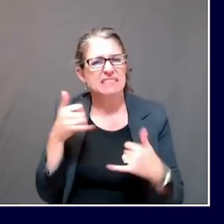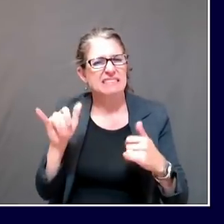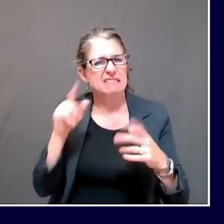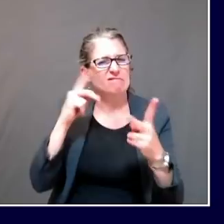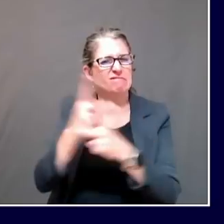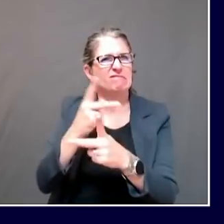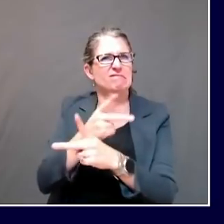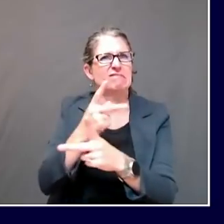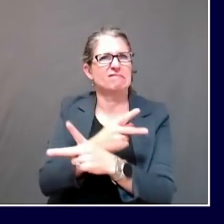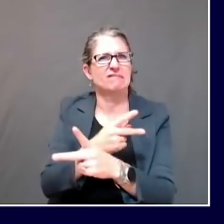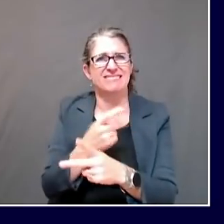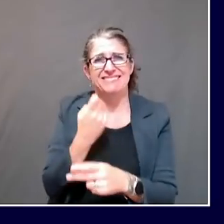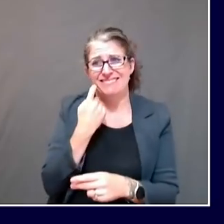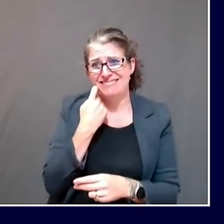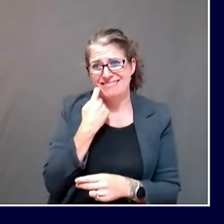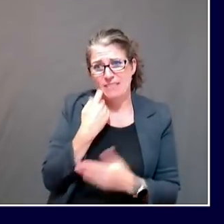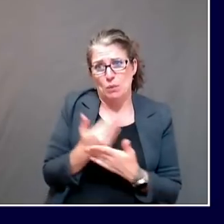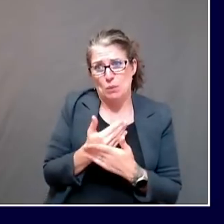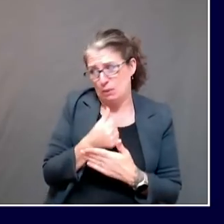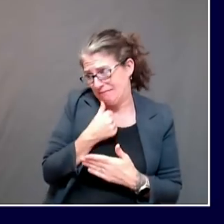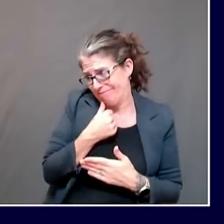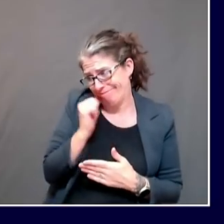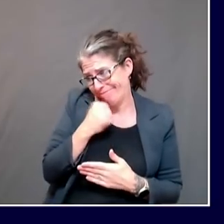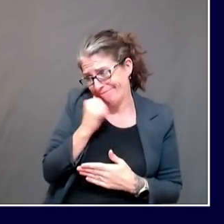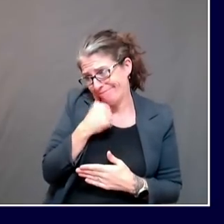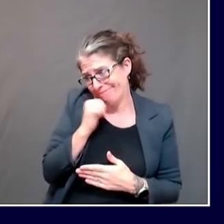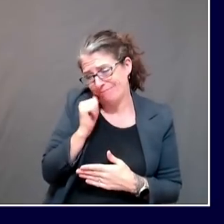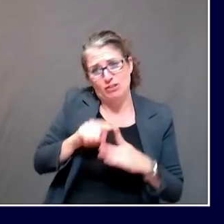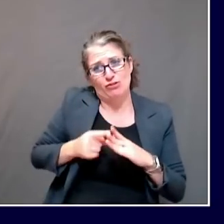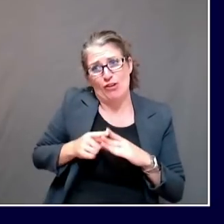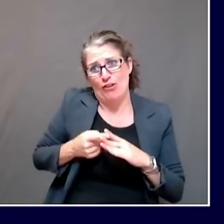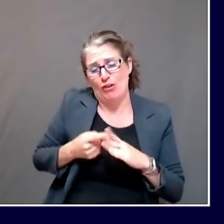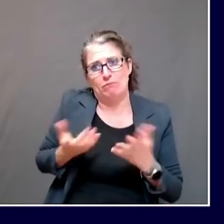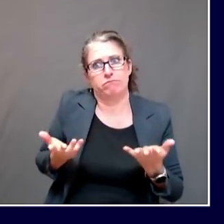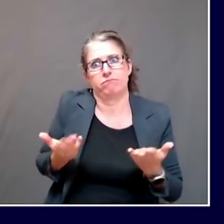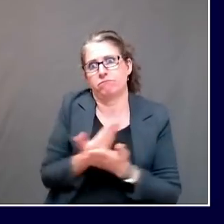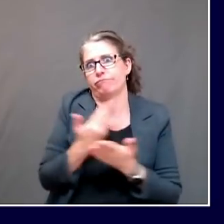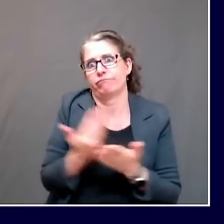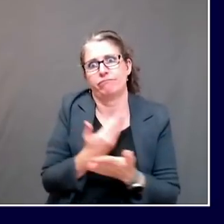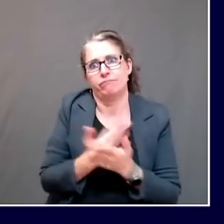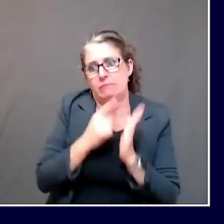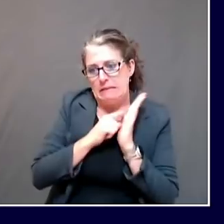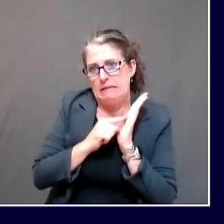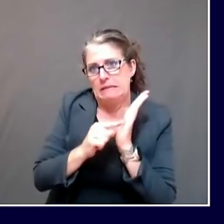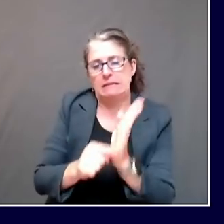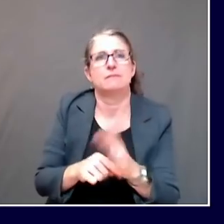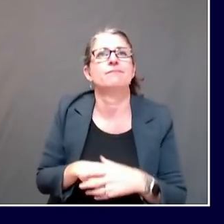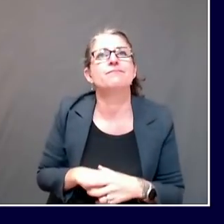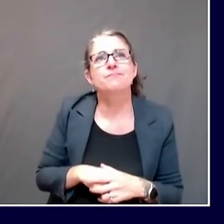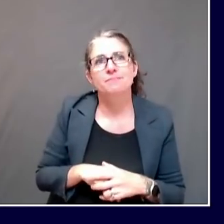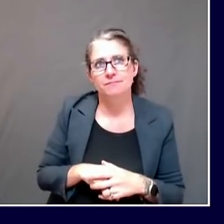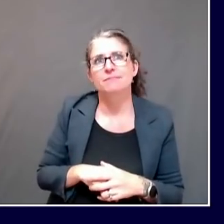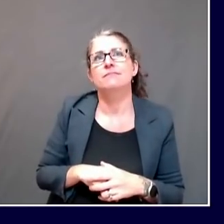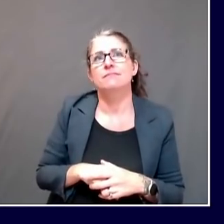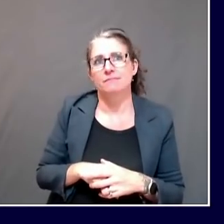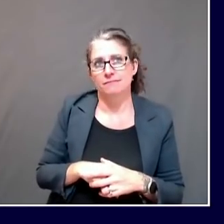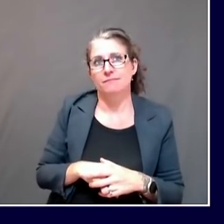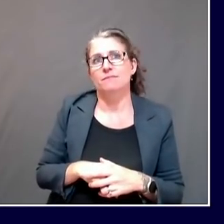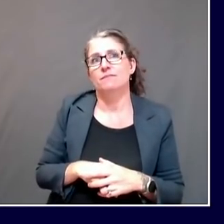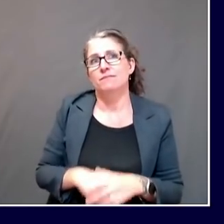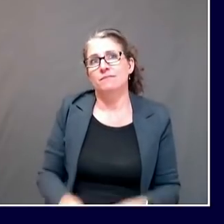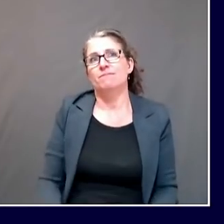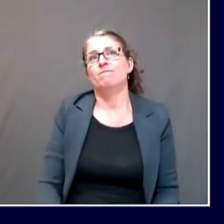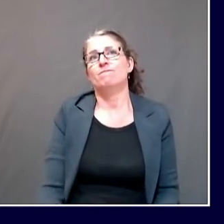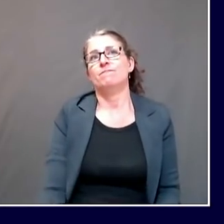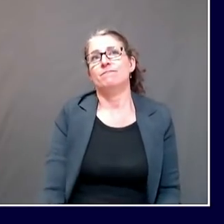Sanford area and indeed across York County are ones that can generate outbreaks elsewhere. This is an example of